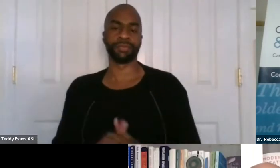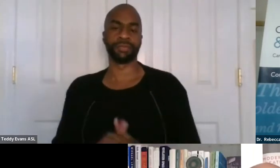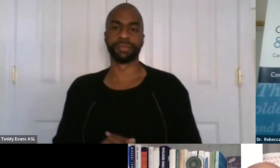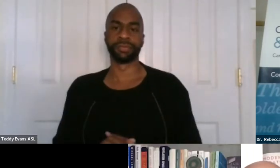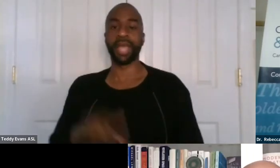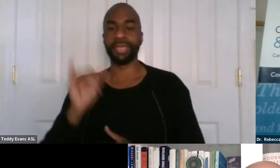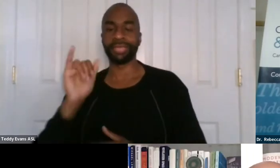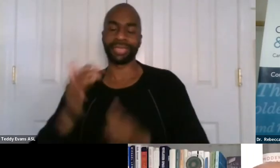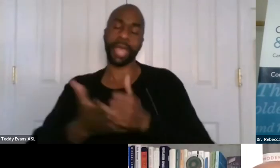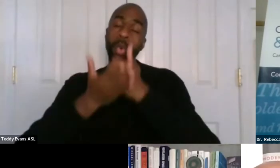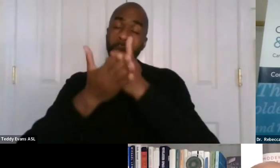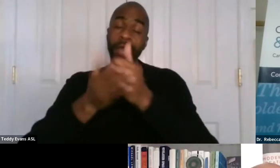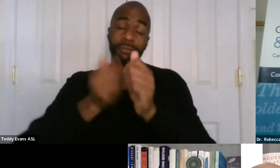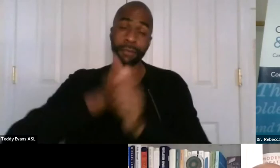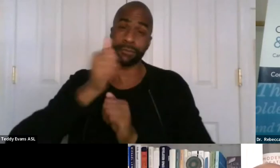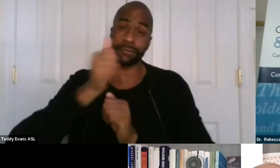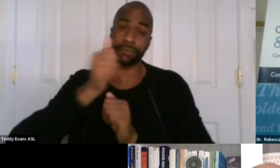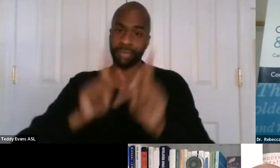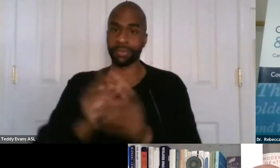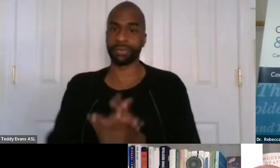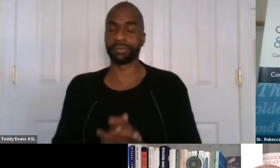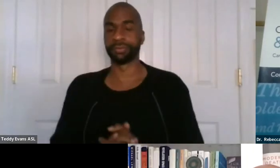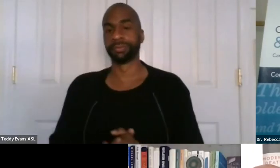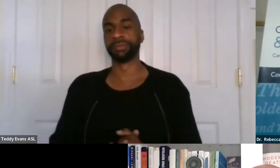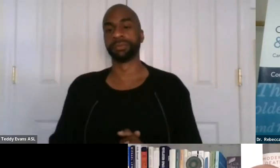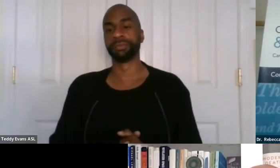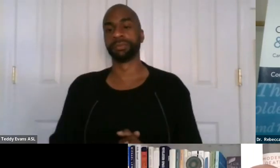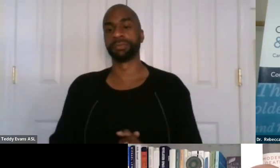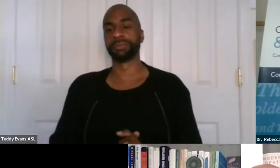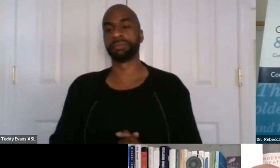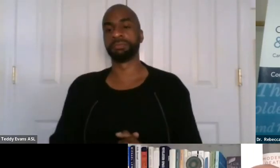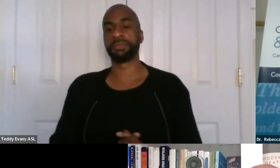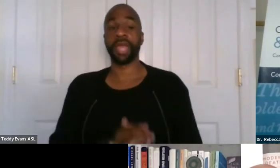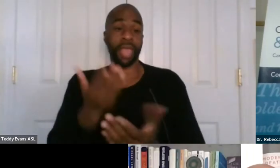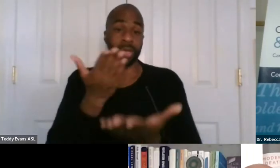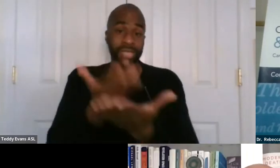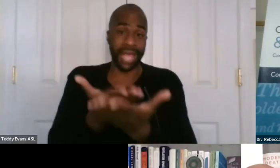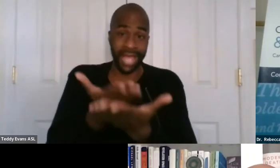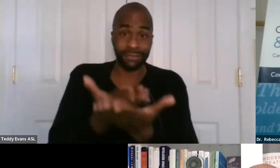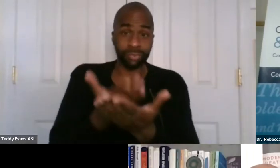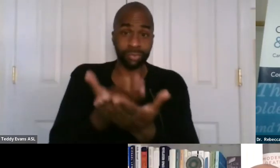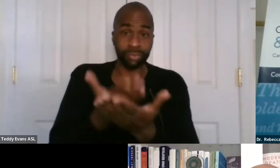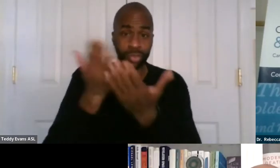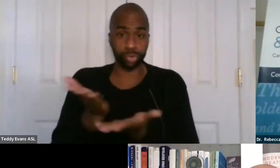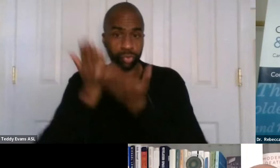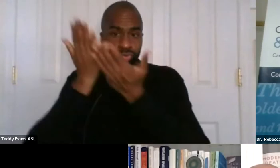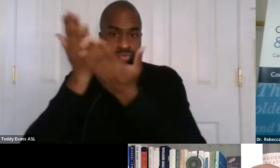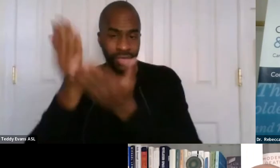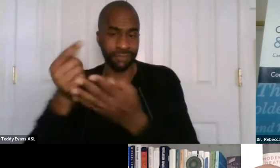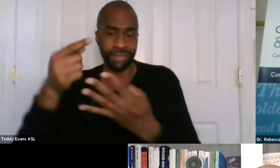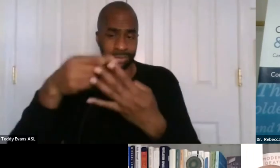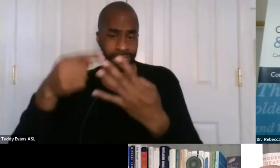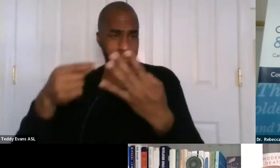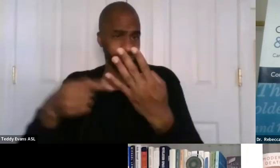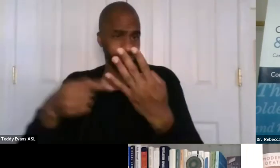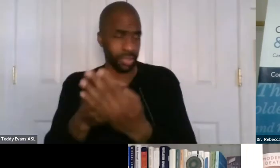most people. So I think that there's promise and there's evidence to suggest that all of these forms of interventions work. Which one